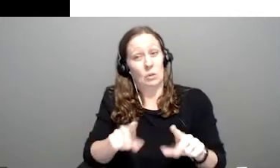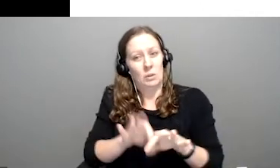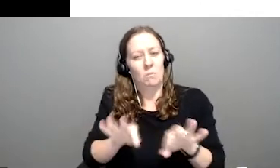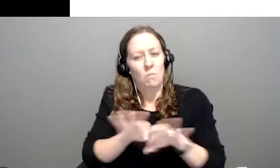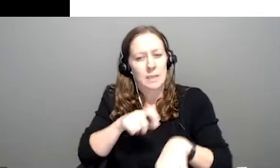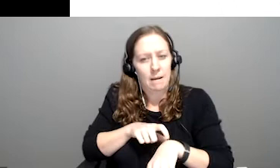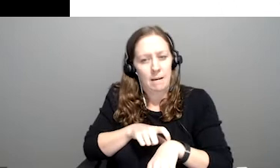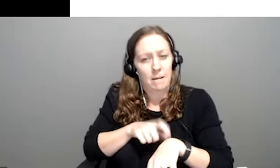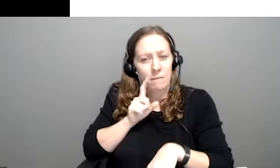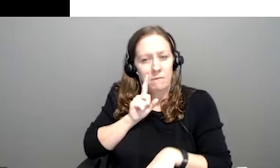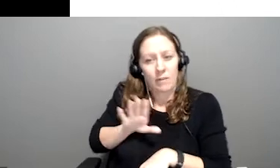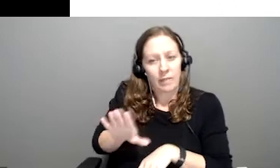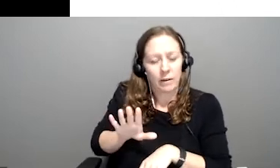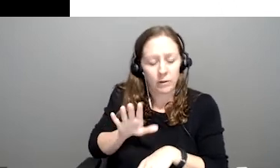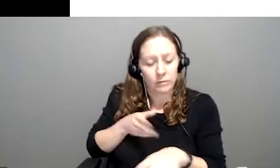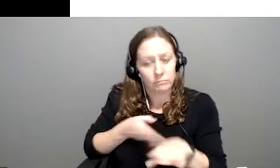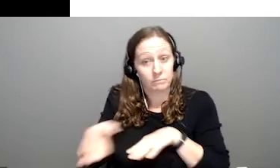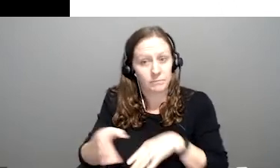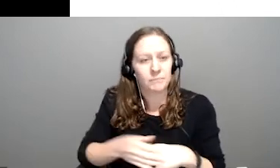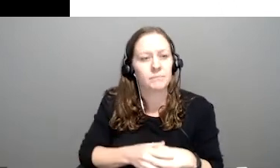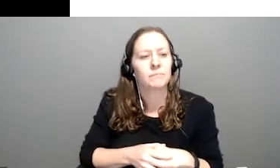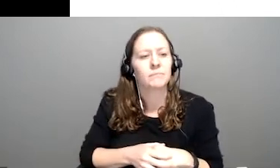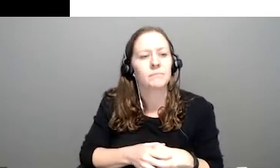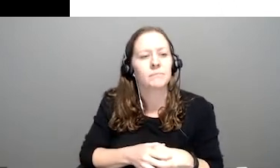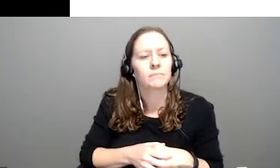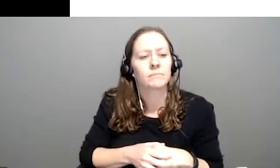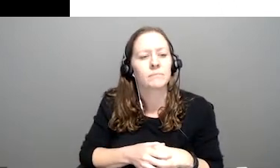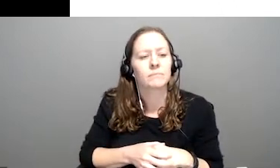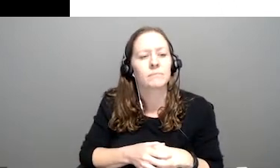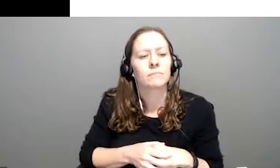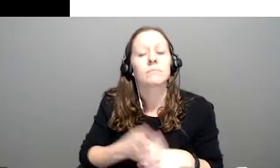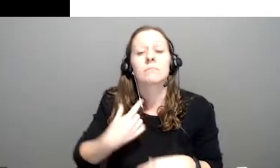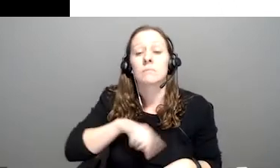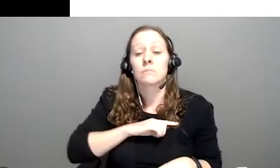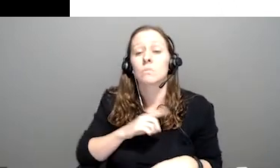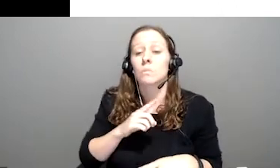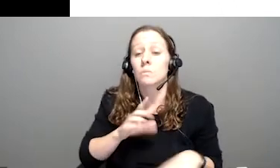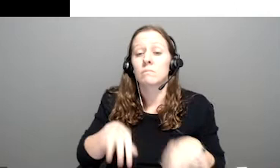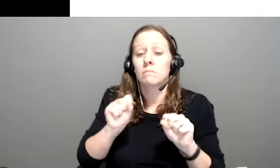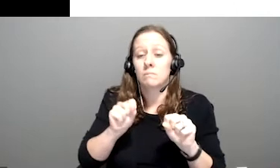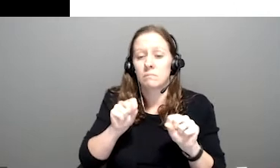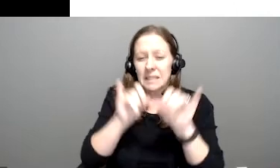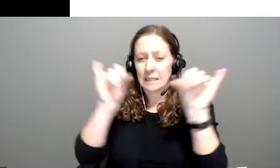just lastly, I wanted to present some findings from a systematic review that we completed last